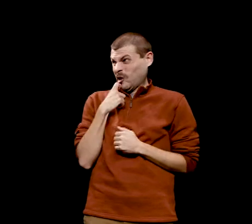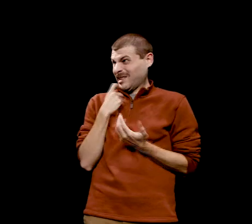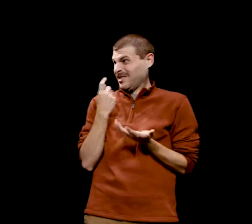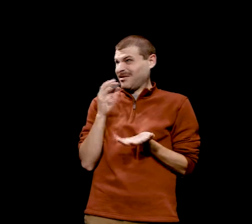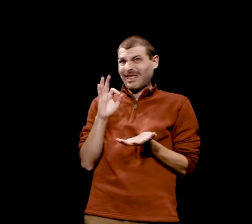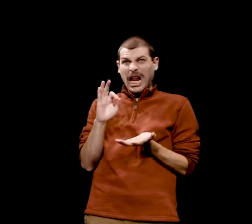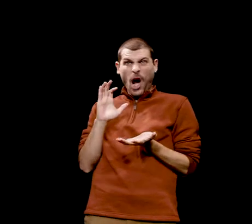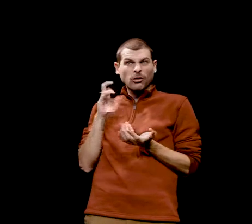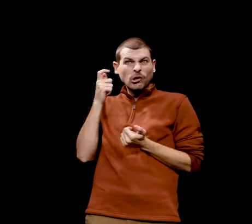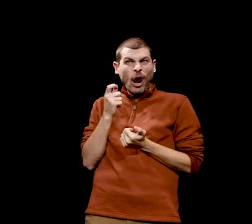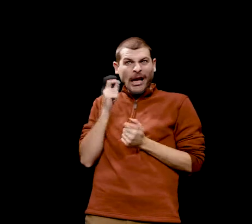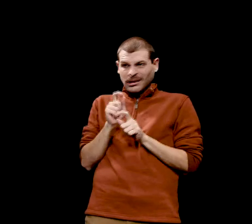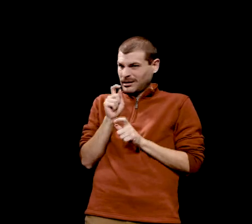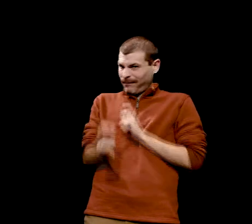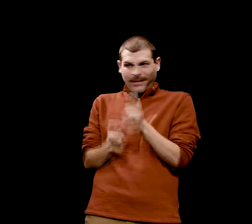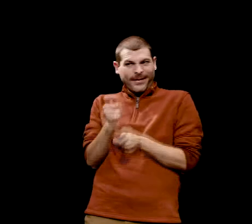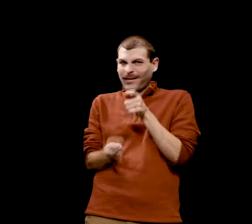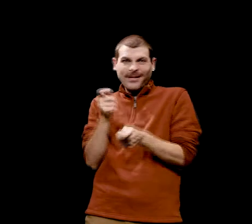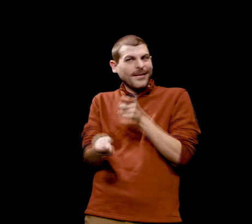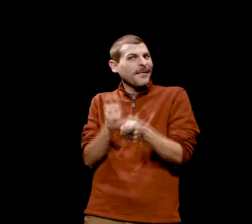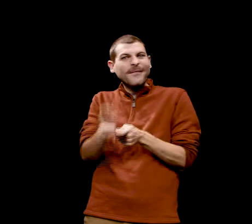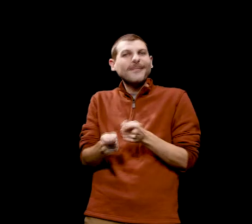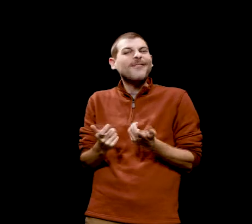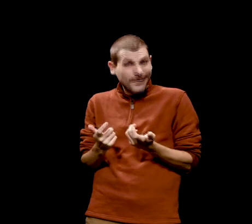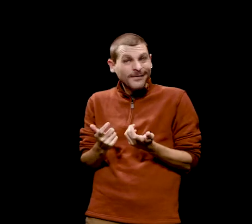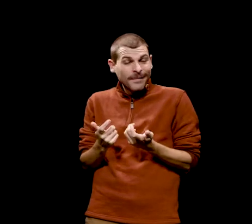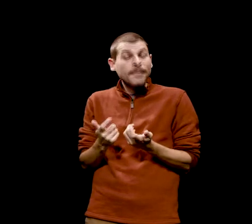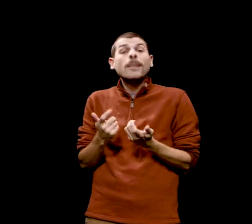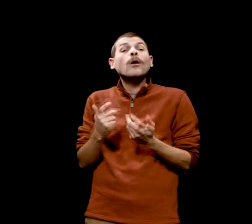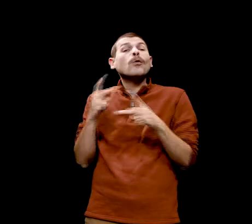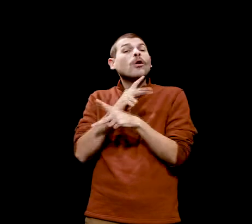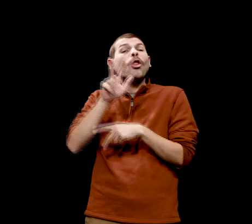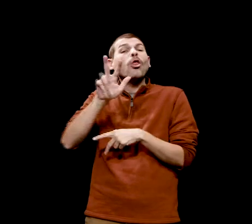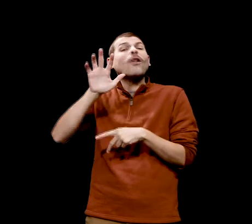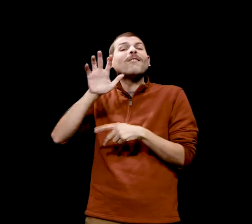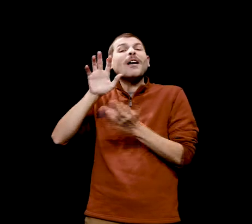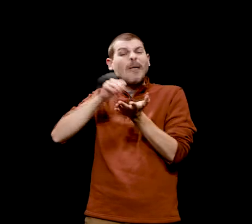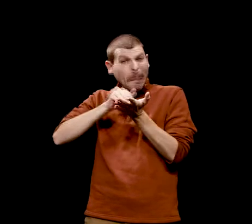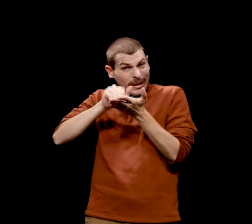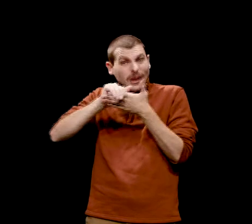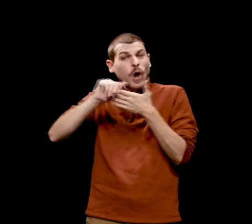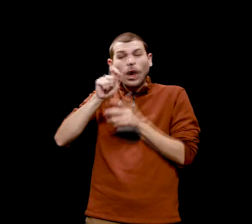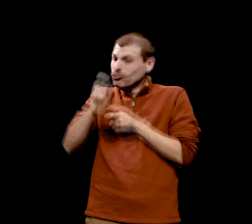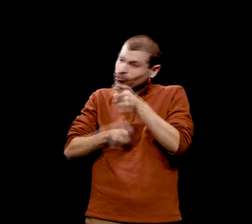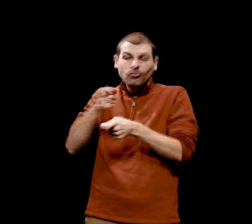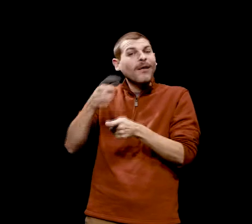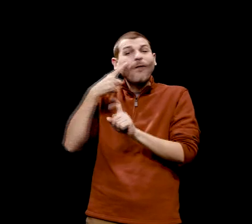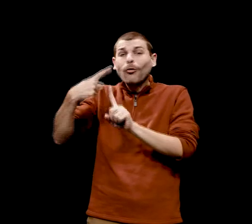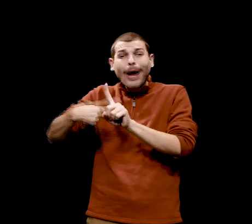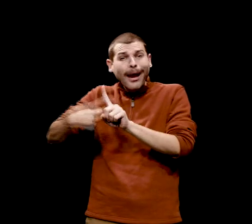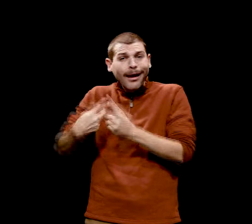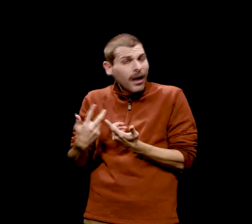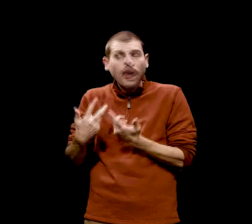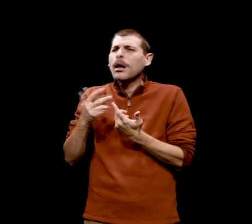900 grants to those communities. In addition to that, we allocated $35 million towards rent support. And I just have one follow-up